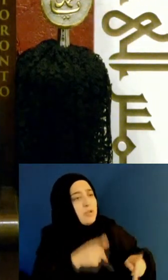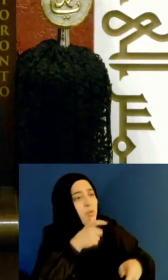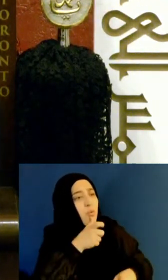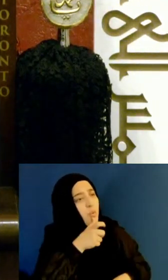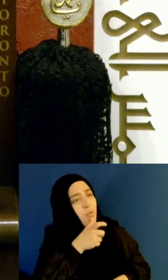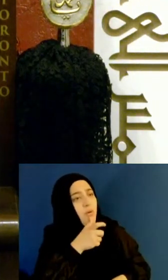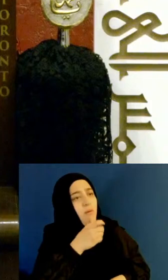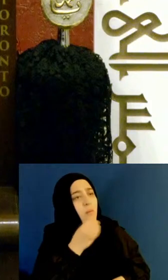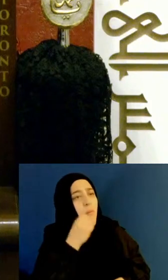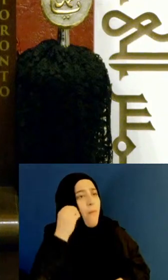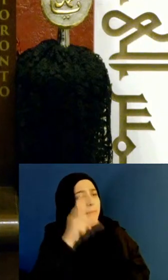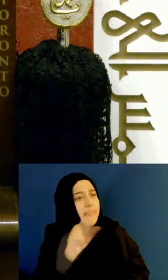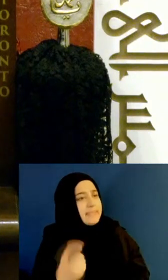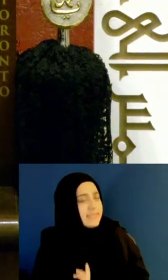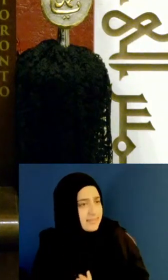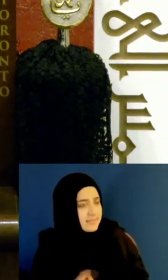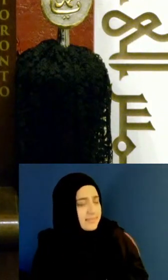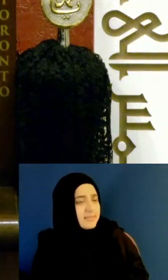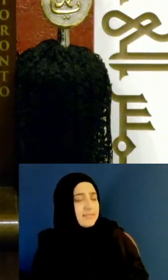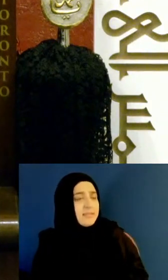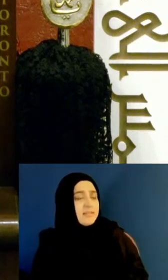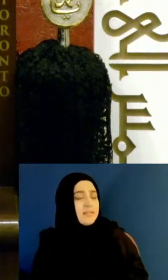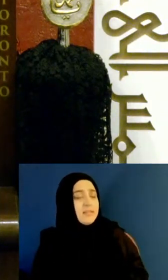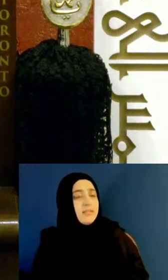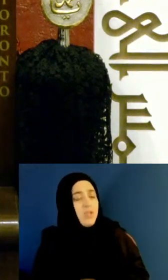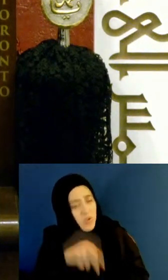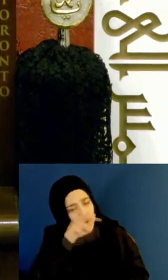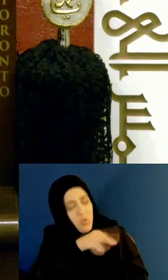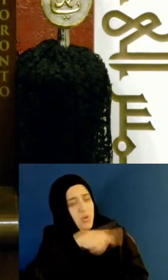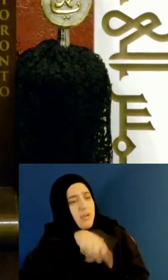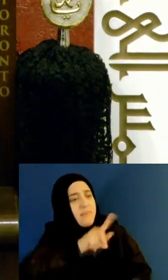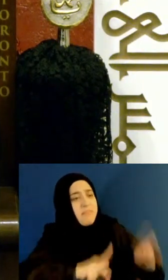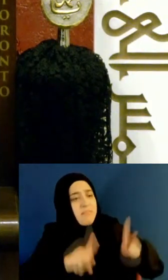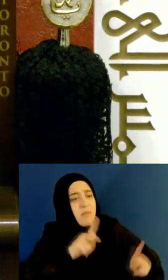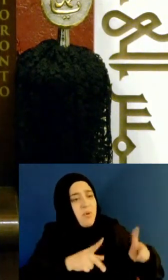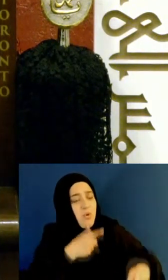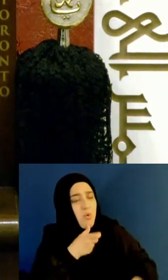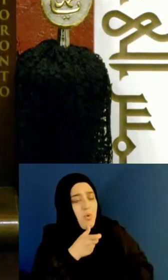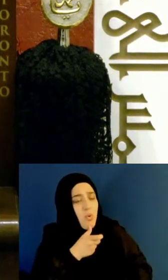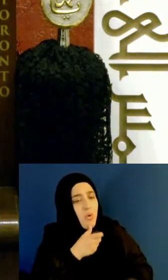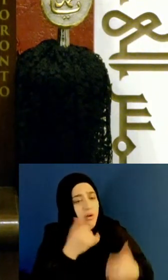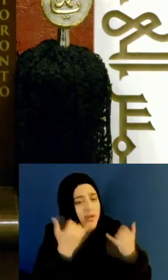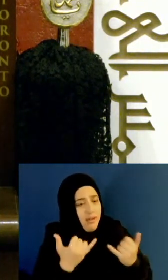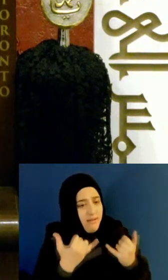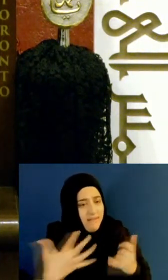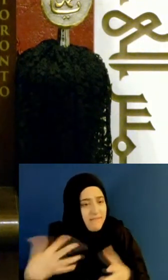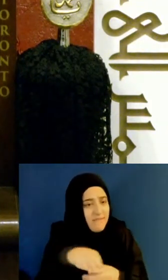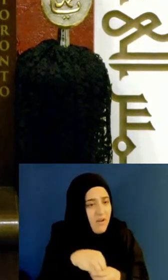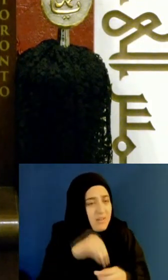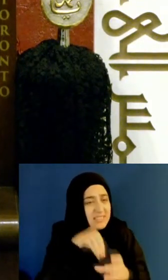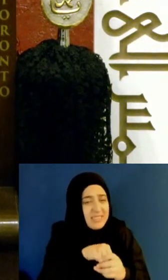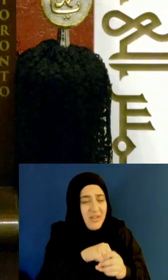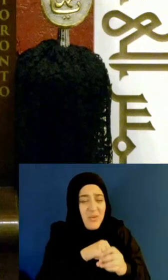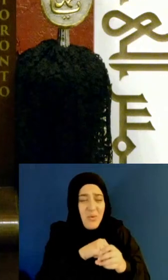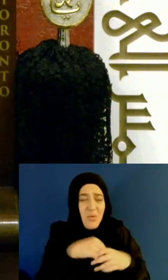Look at those individuals who are currently involved in some of the most